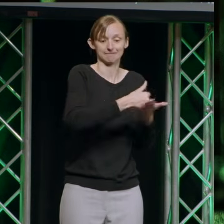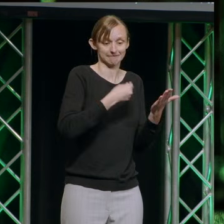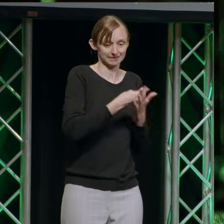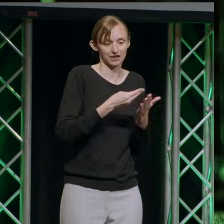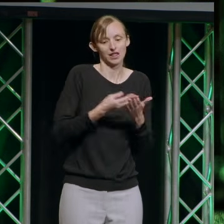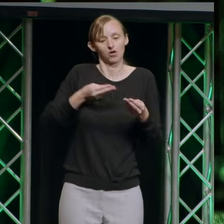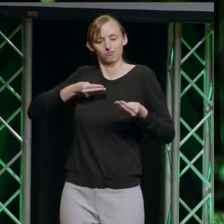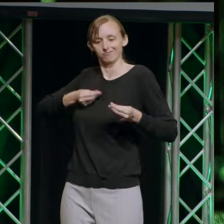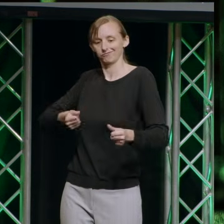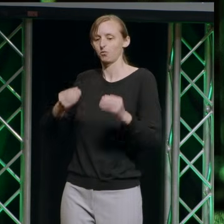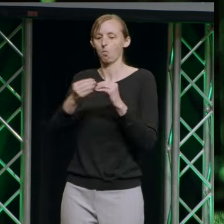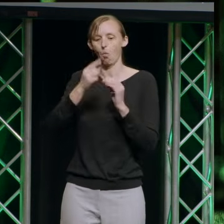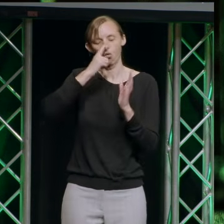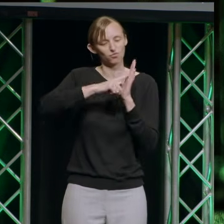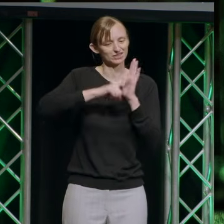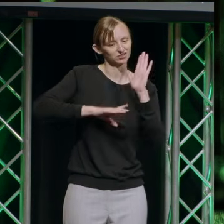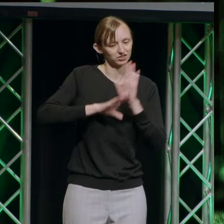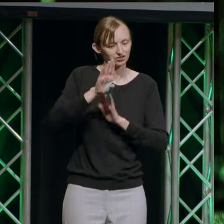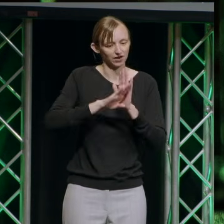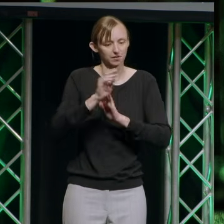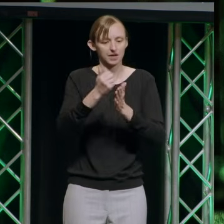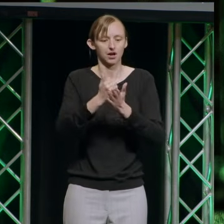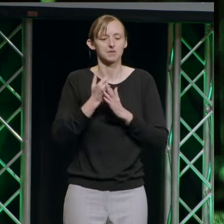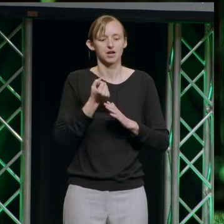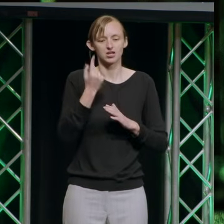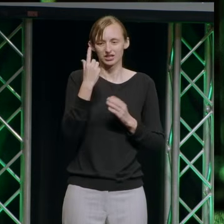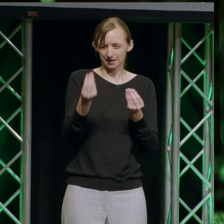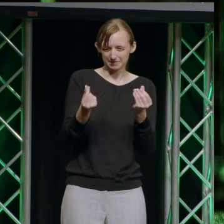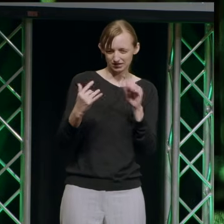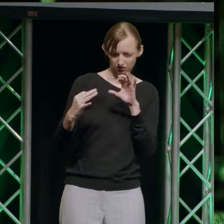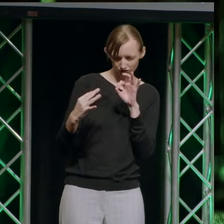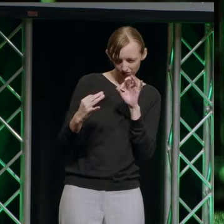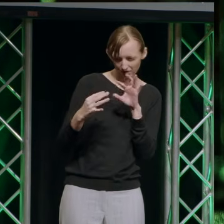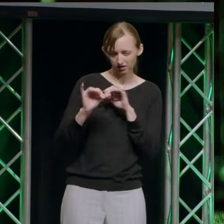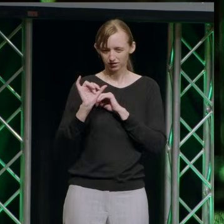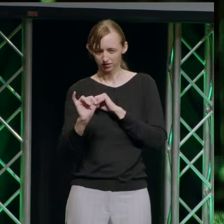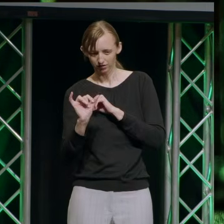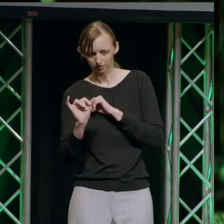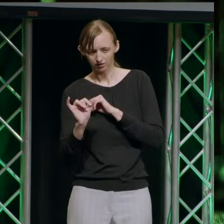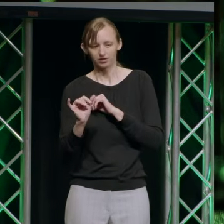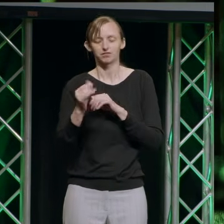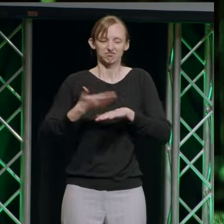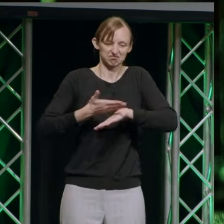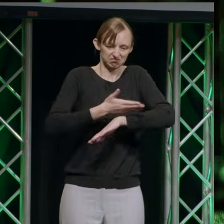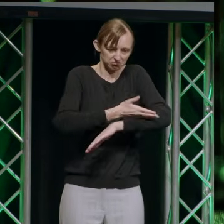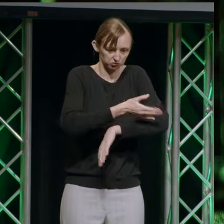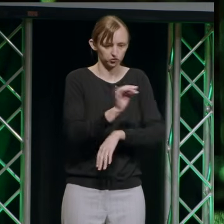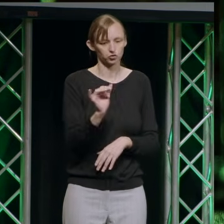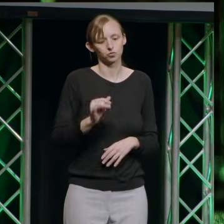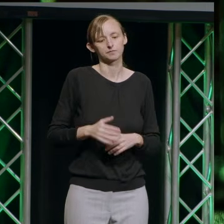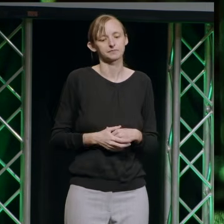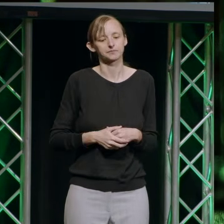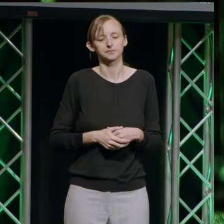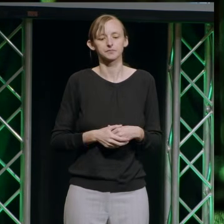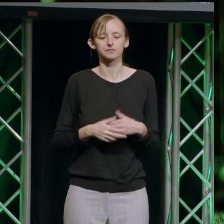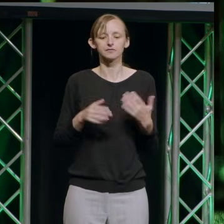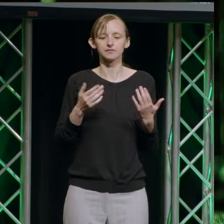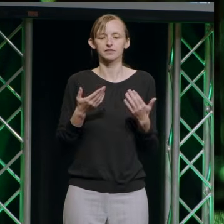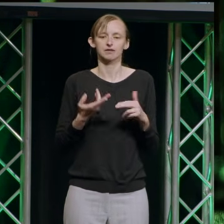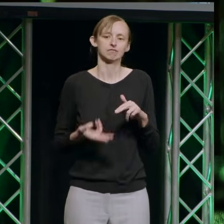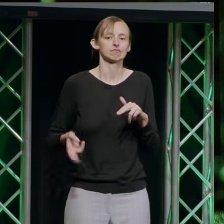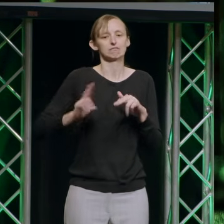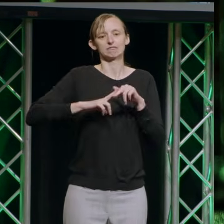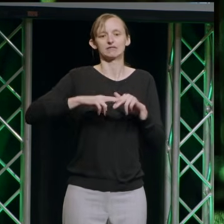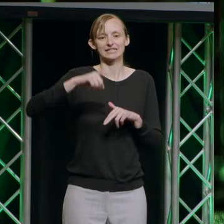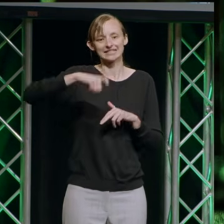R&D and helped us understand material feedback as well. So there's a growing need for